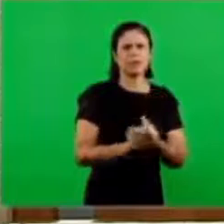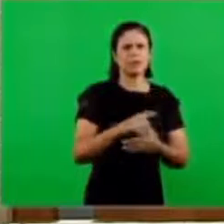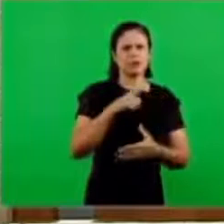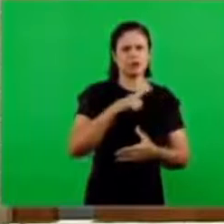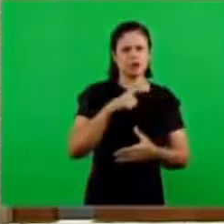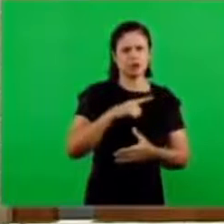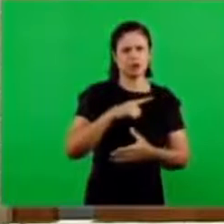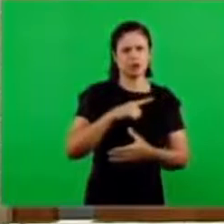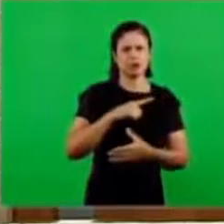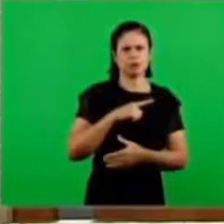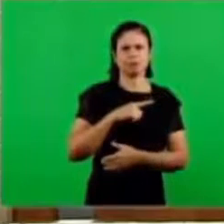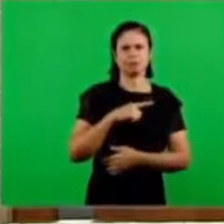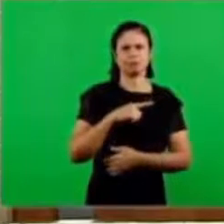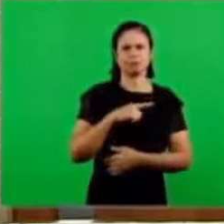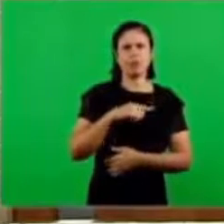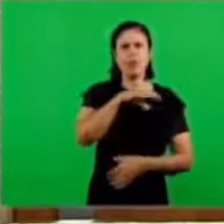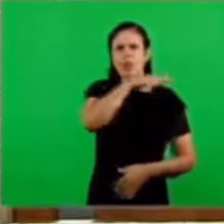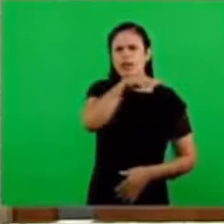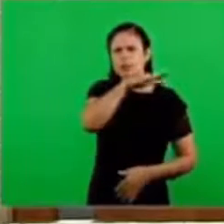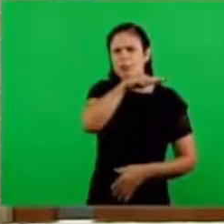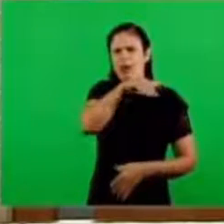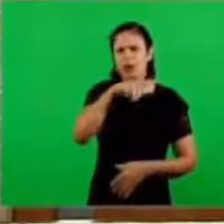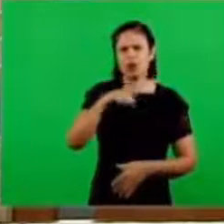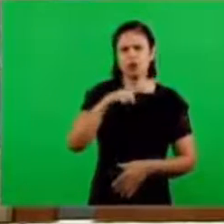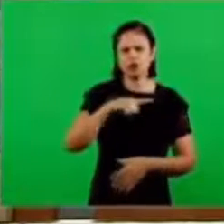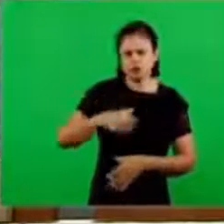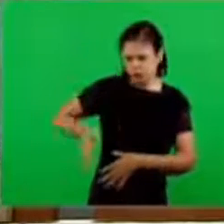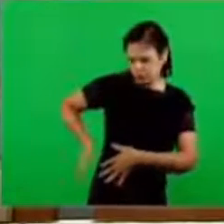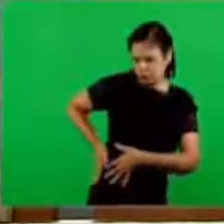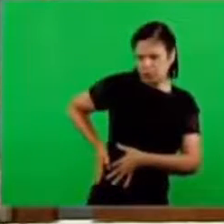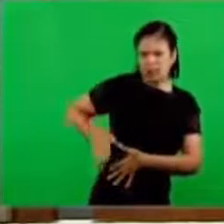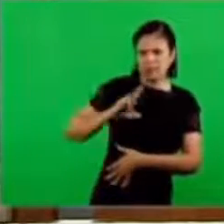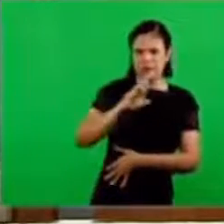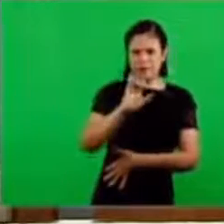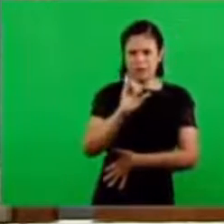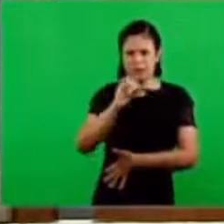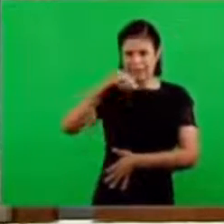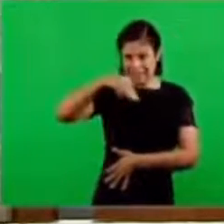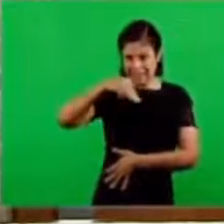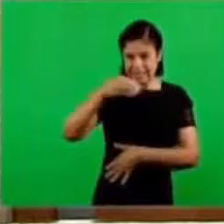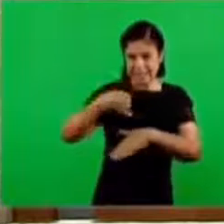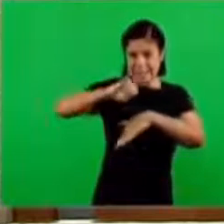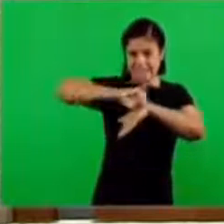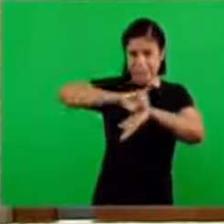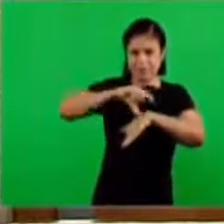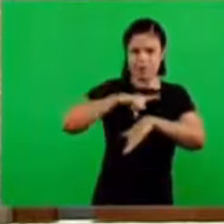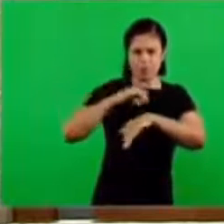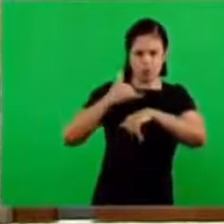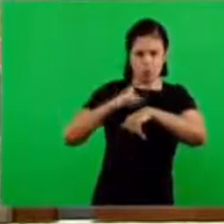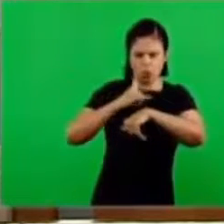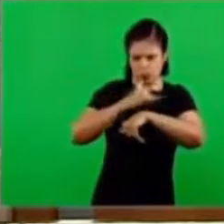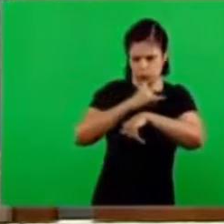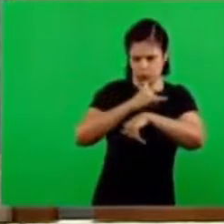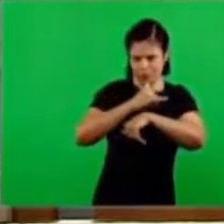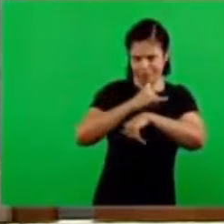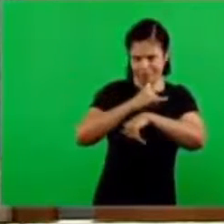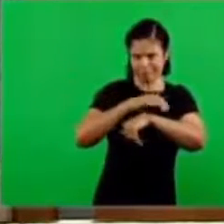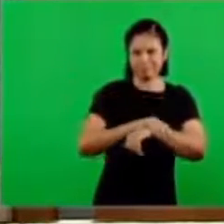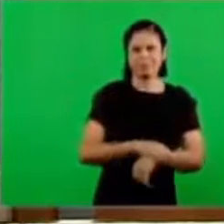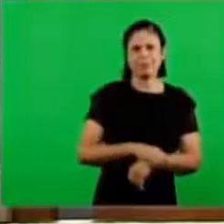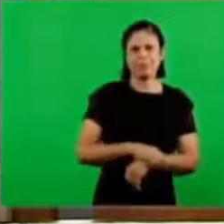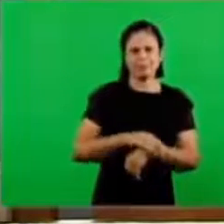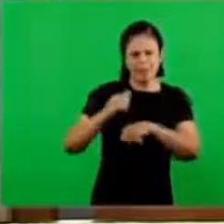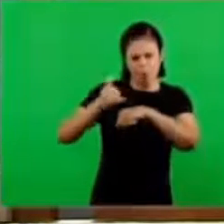the fat that was a fat that was upon on top of the glands, on top of the